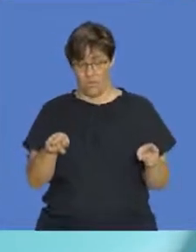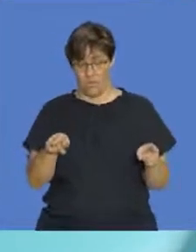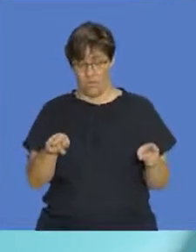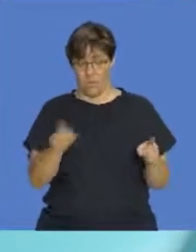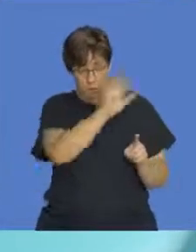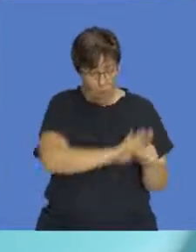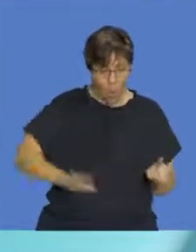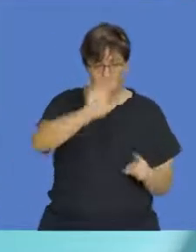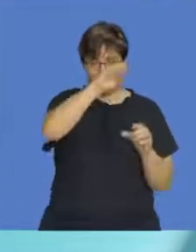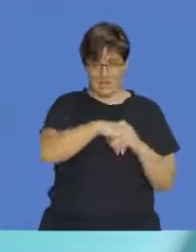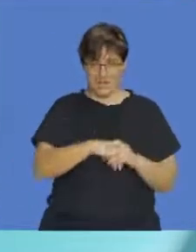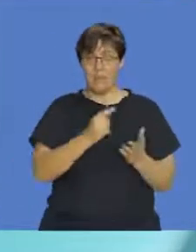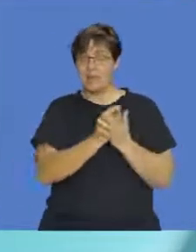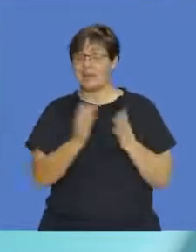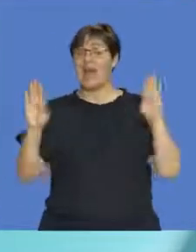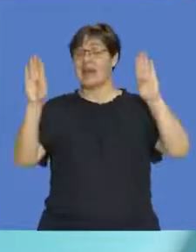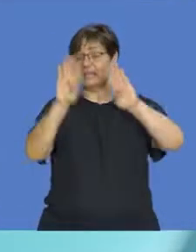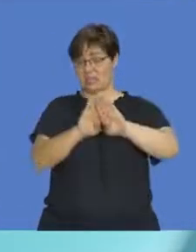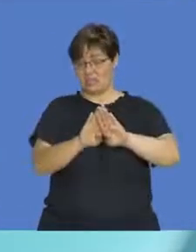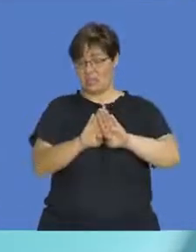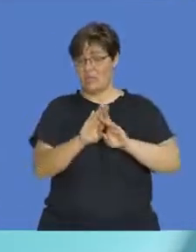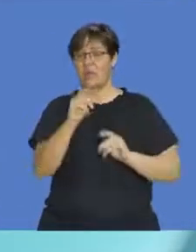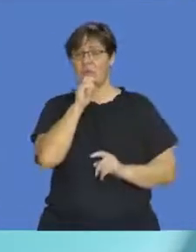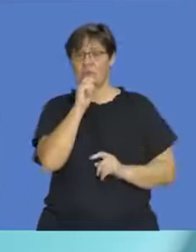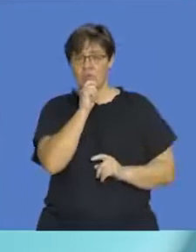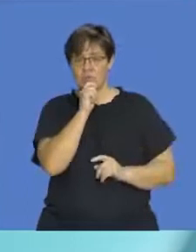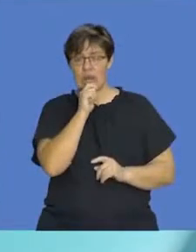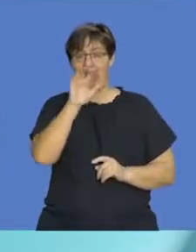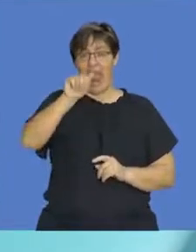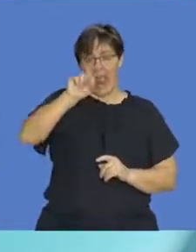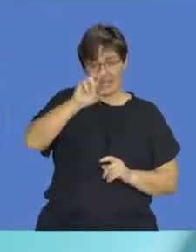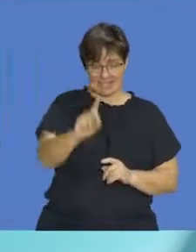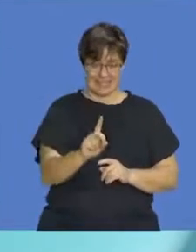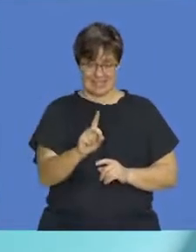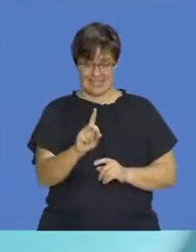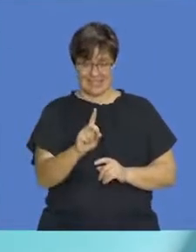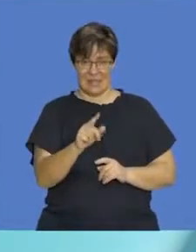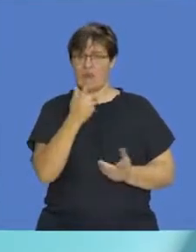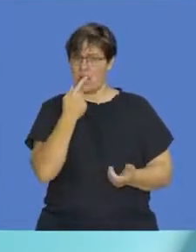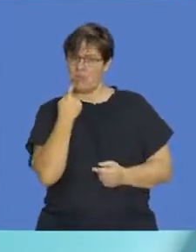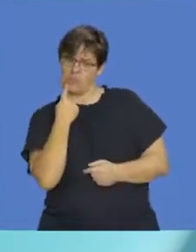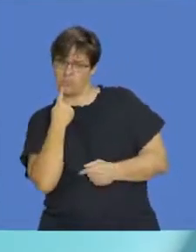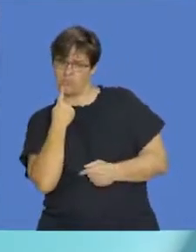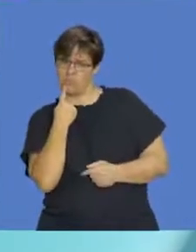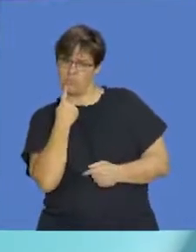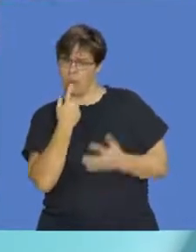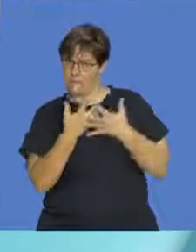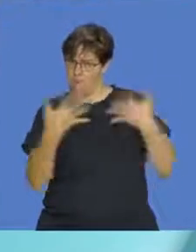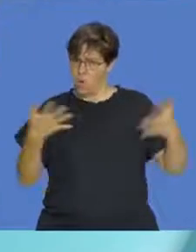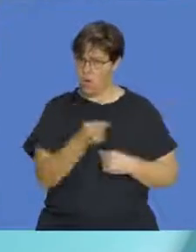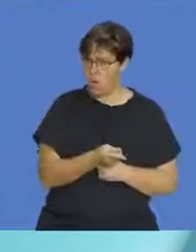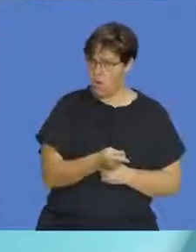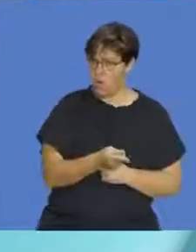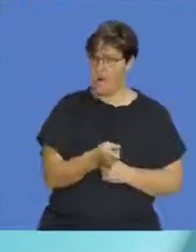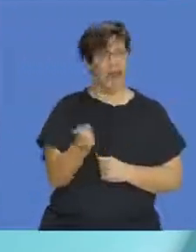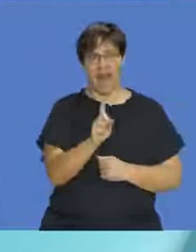to talk about intersection, when we're going to be using the word and. And now you might think it becomes